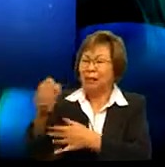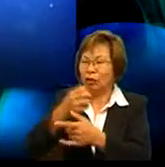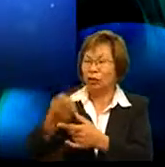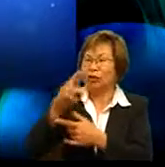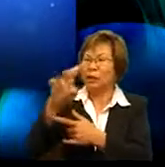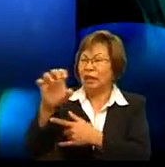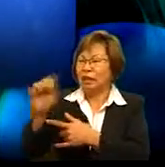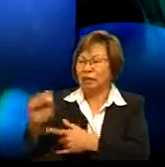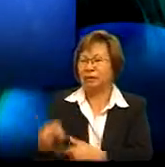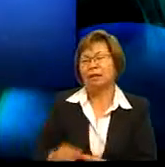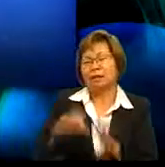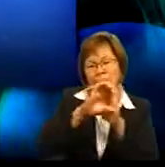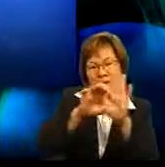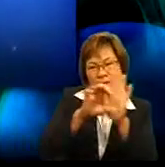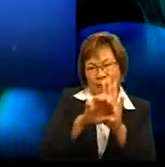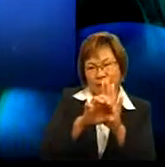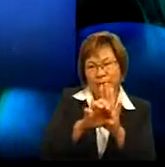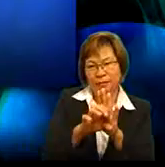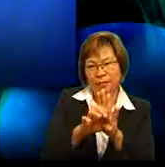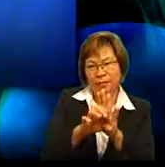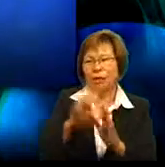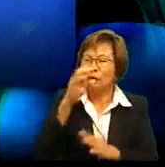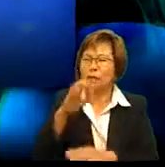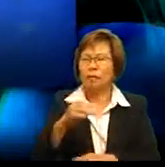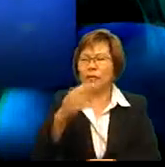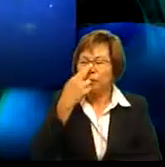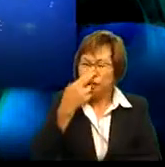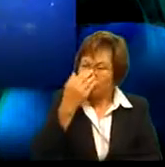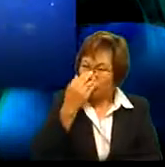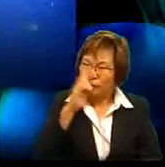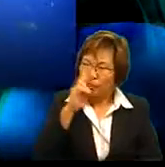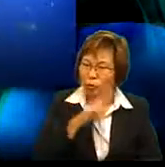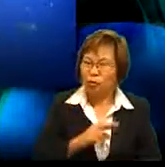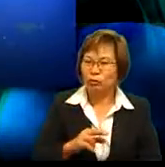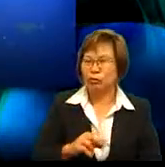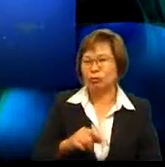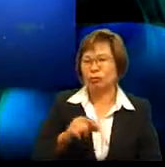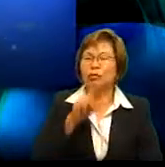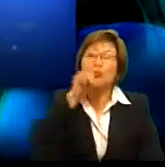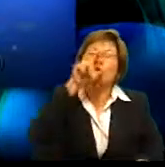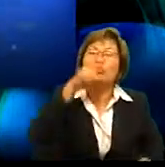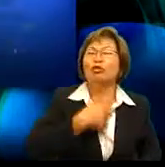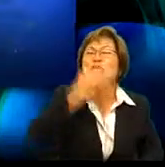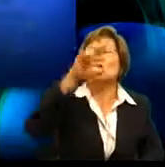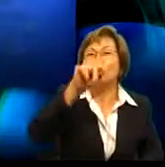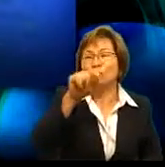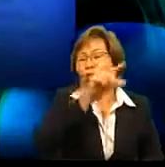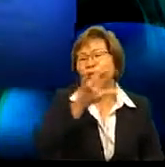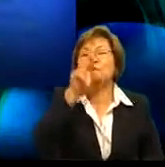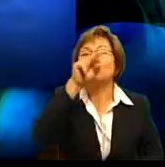or VES. For example, mouse, goose, and